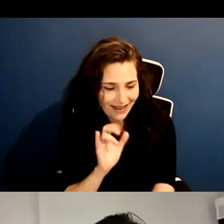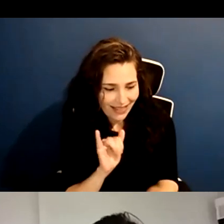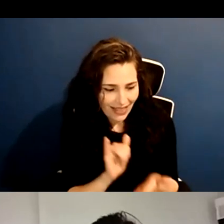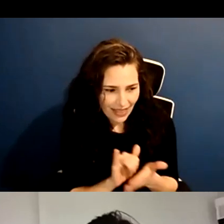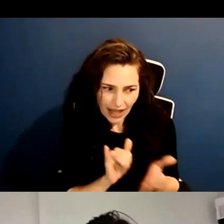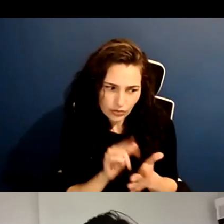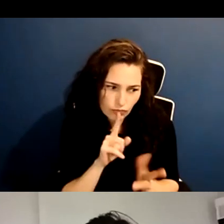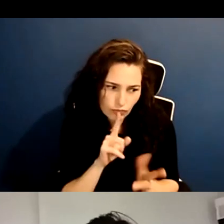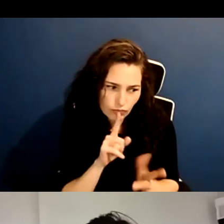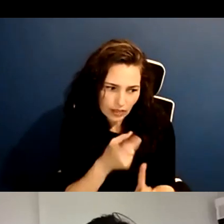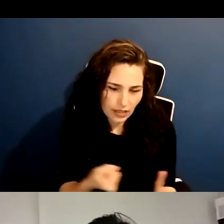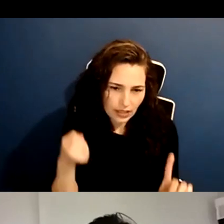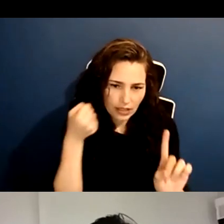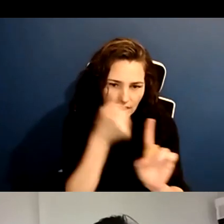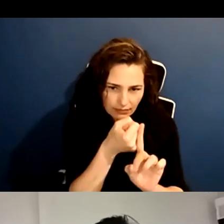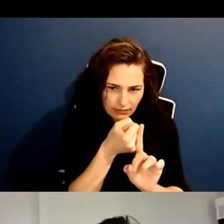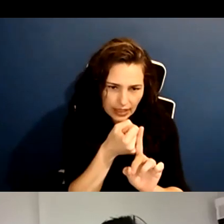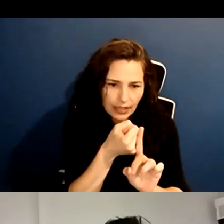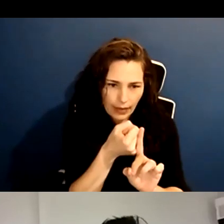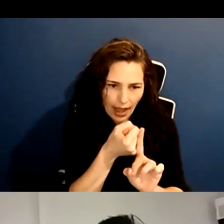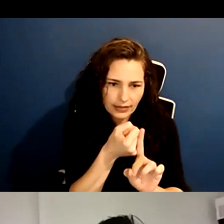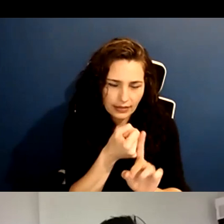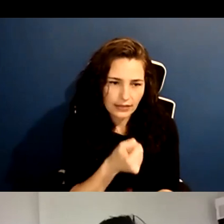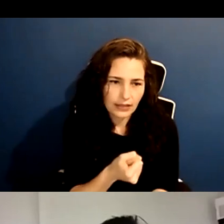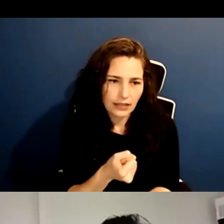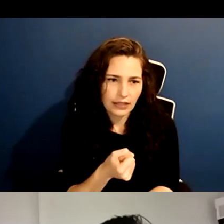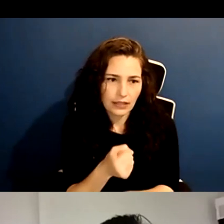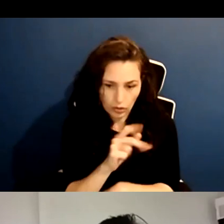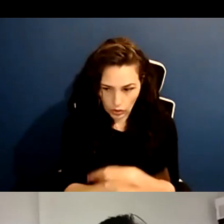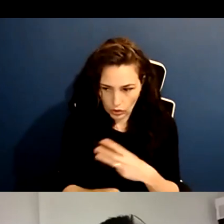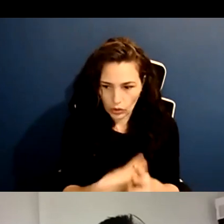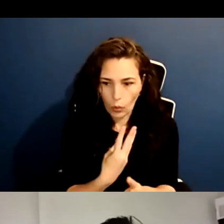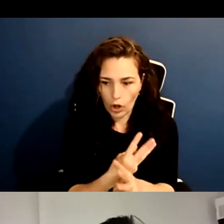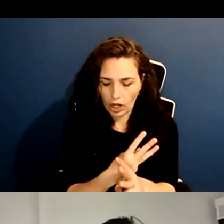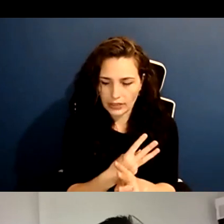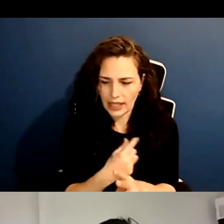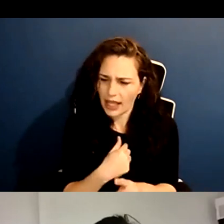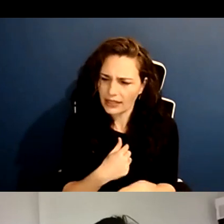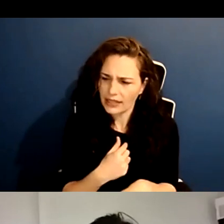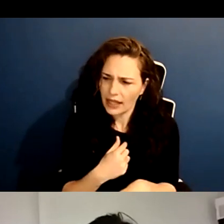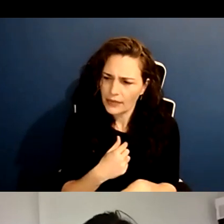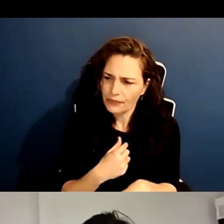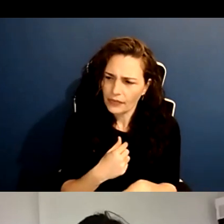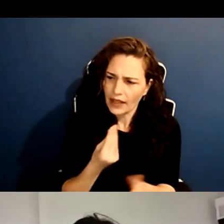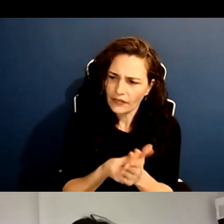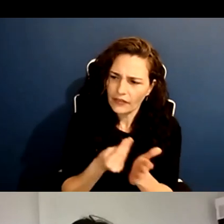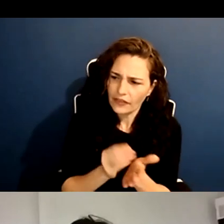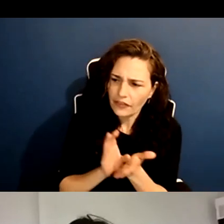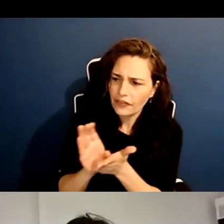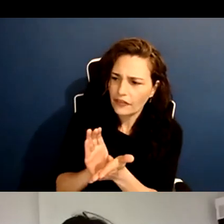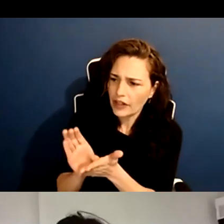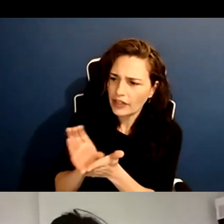an impact the world over. And people, you know, and funders started looking at colonialism differently. That's